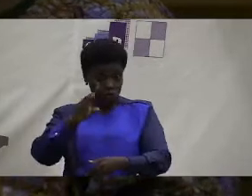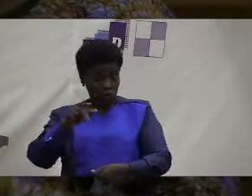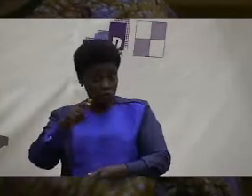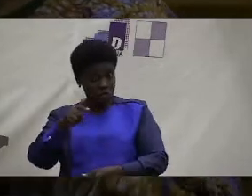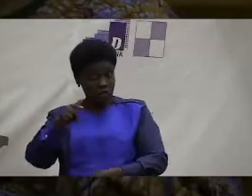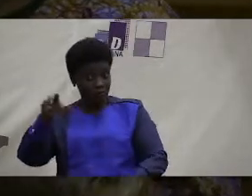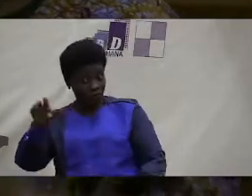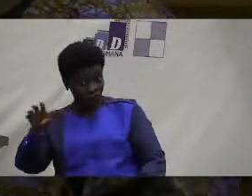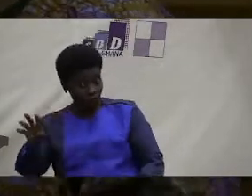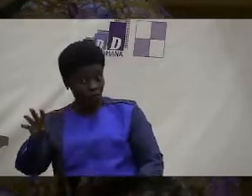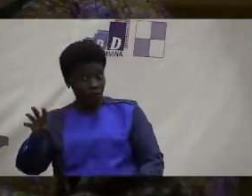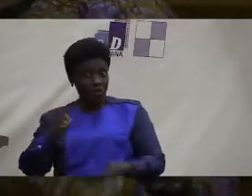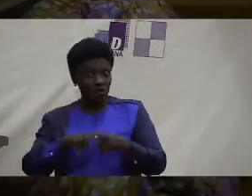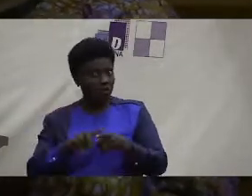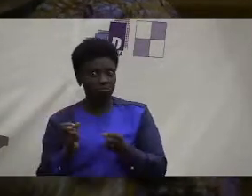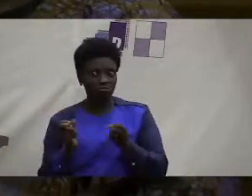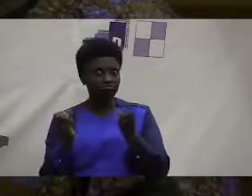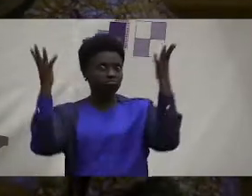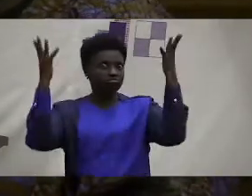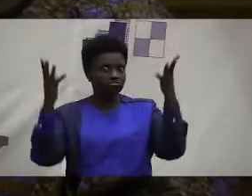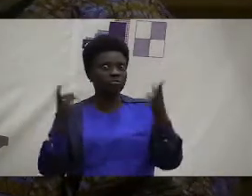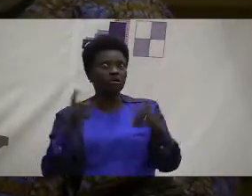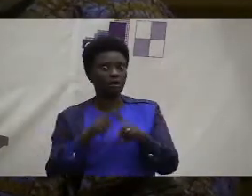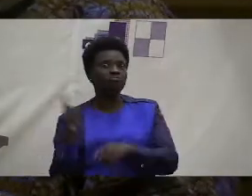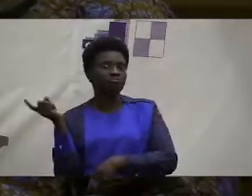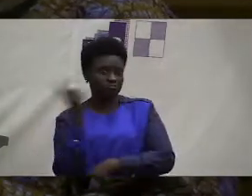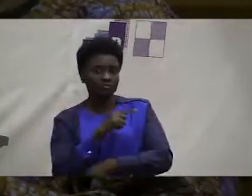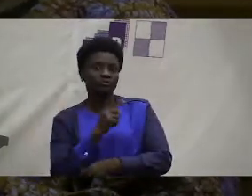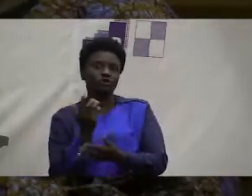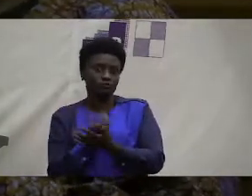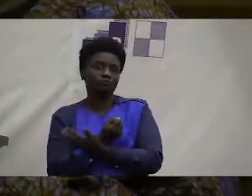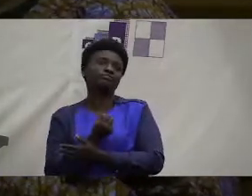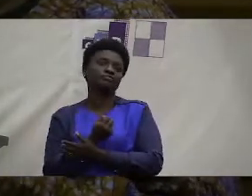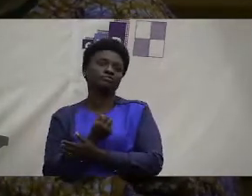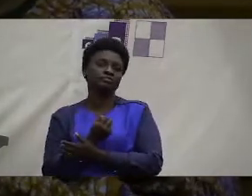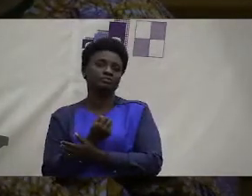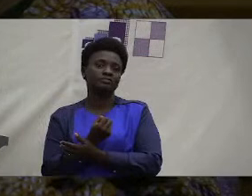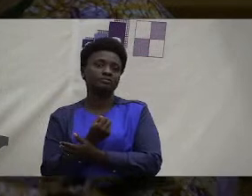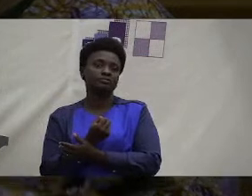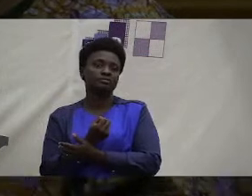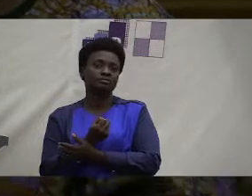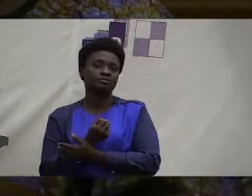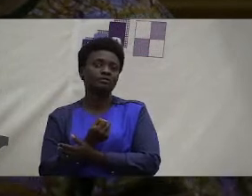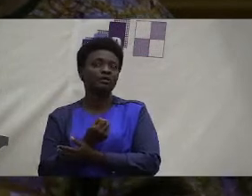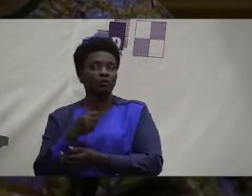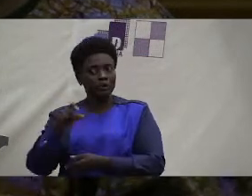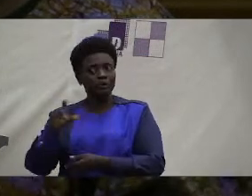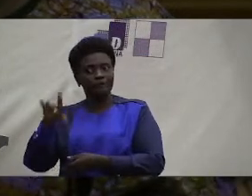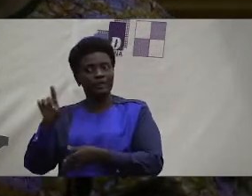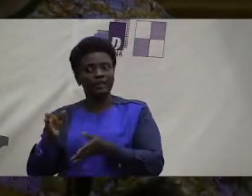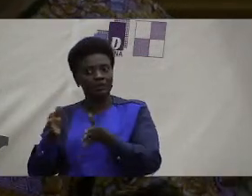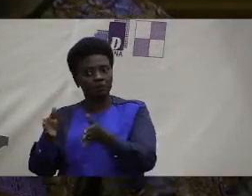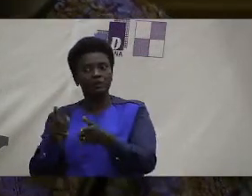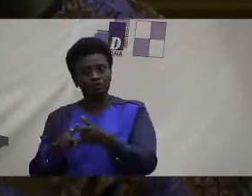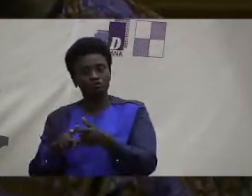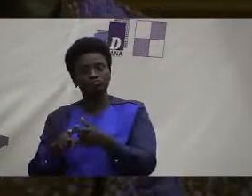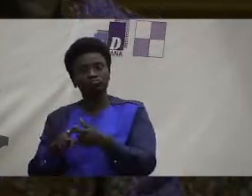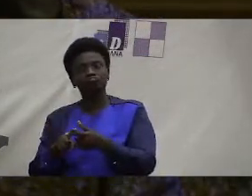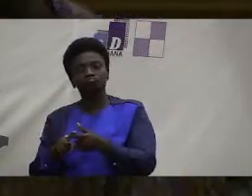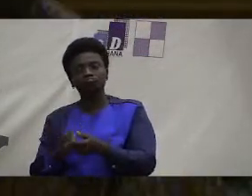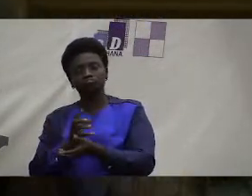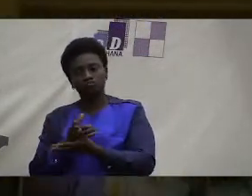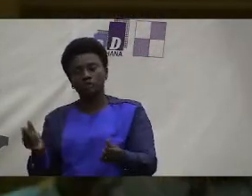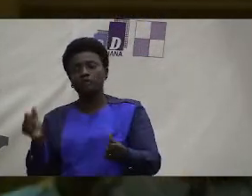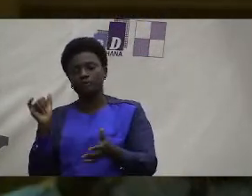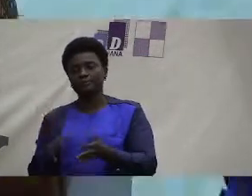to be an explosion of fake news. Okay. And we'd have to find a way to fight that. Okay. Thank you very